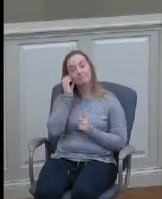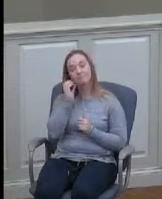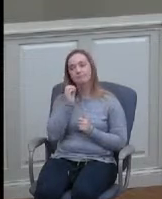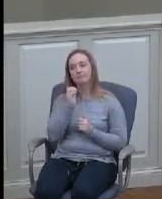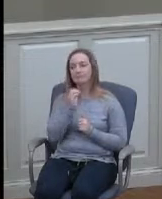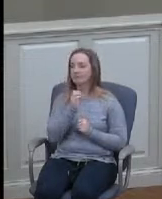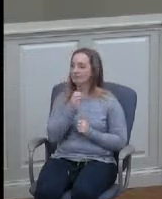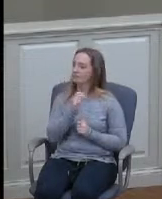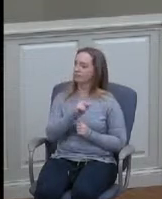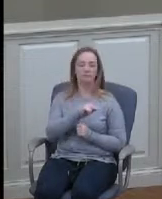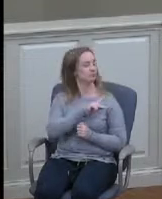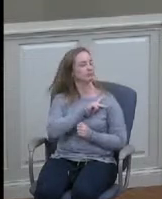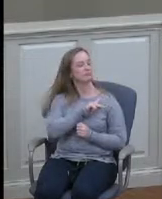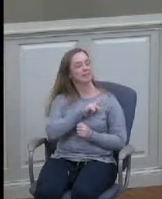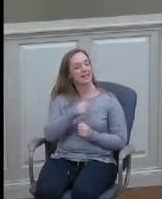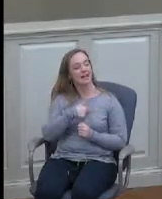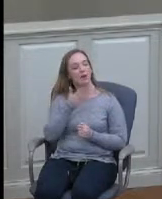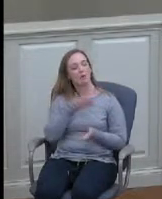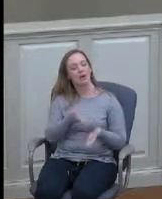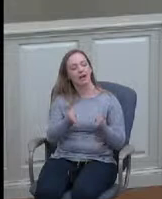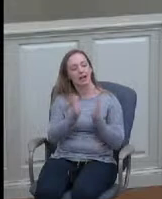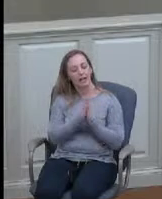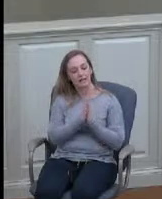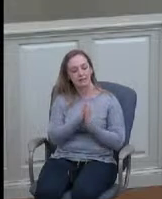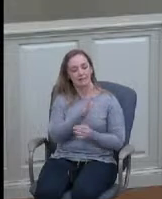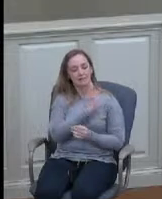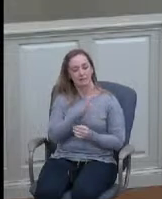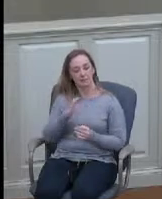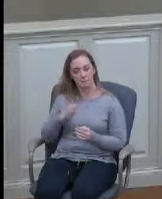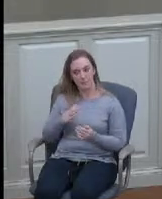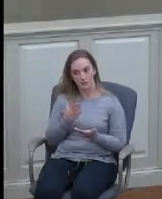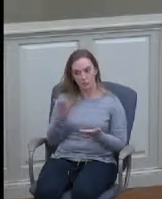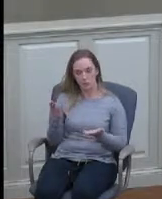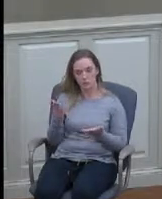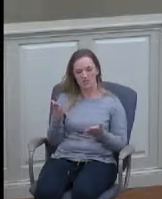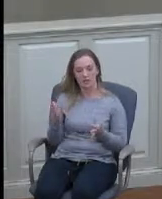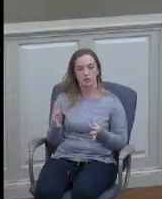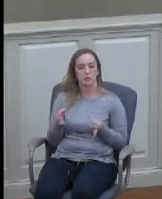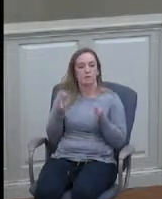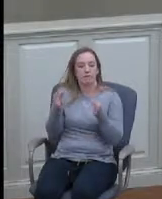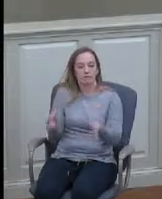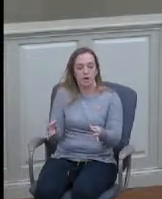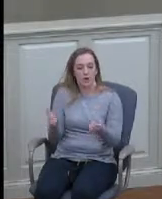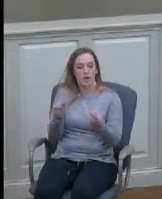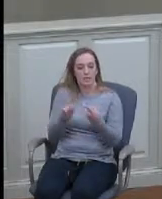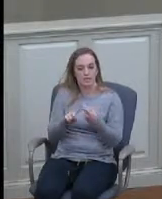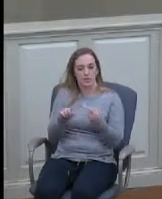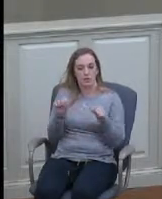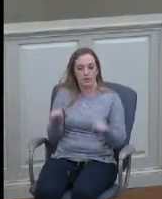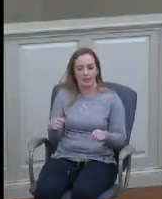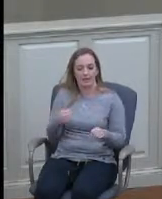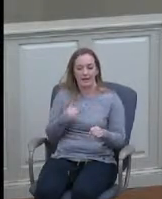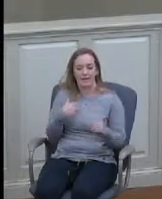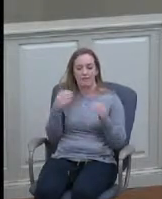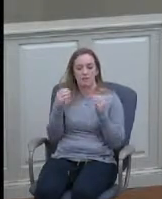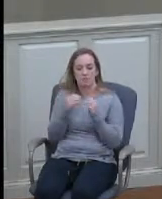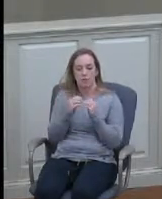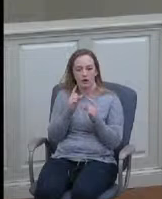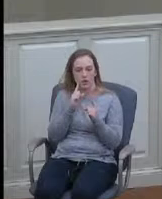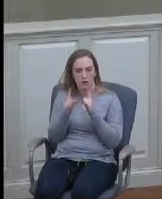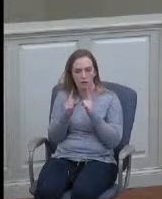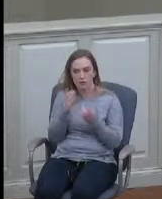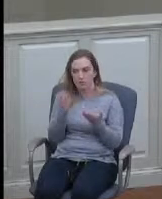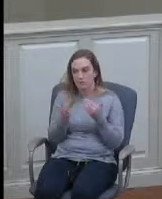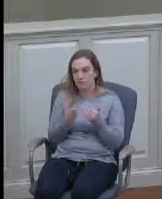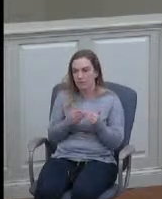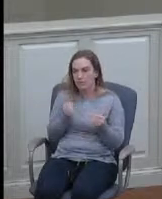I'm gonna ask the commission to defer on this until we can have further conversation, because there may be an easier